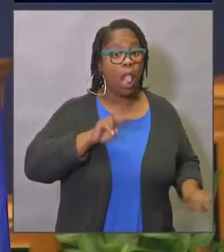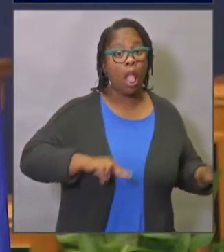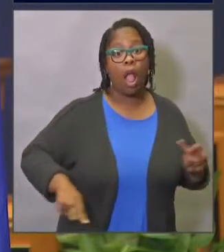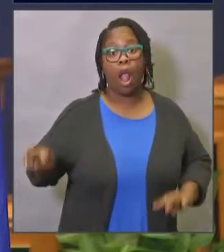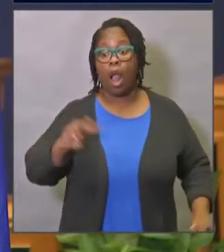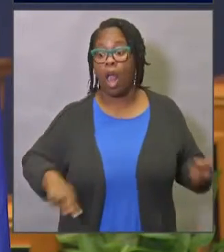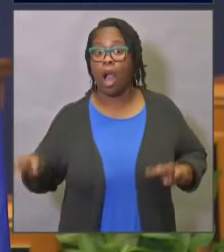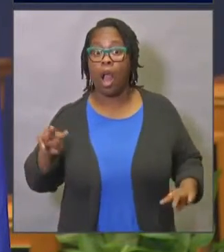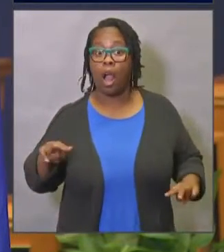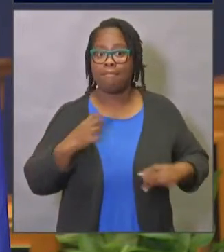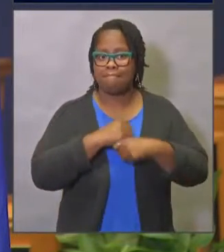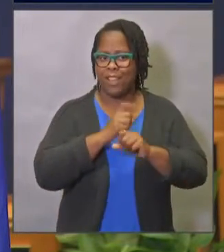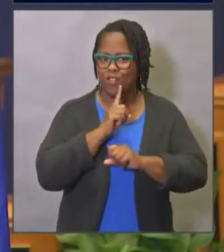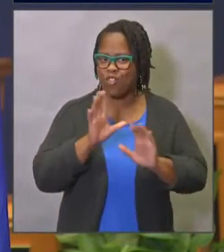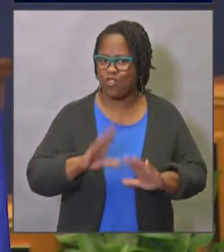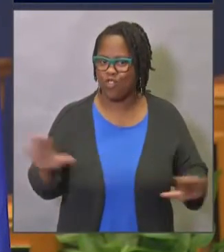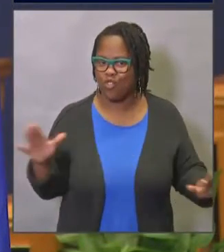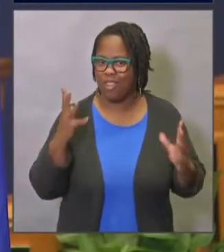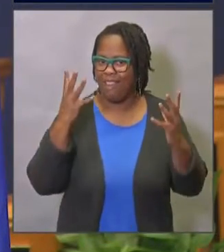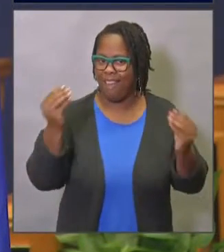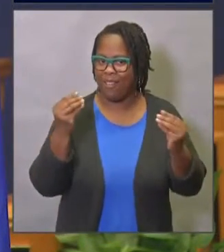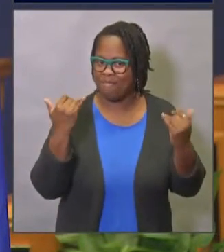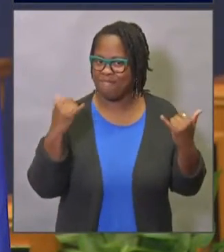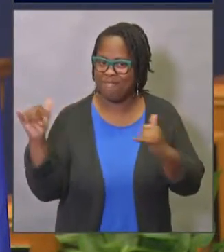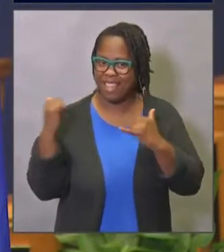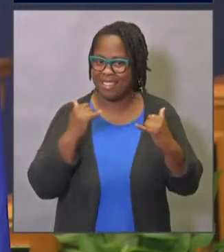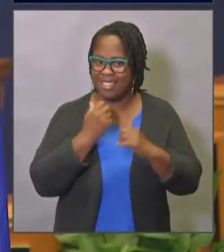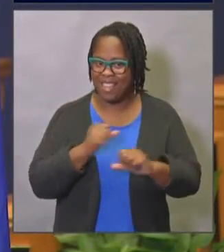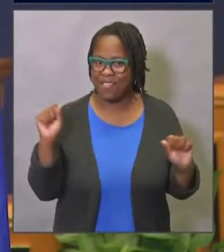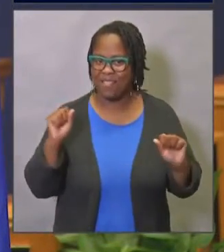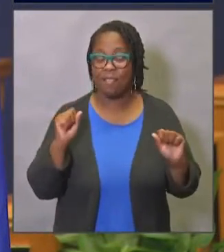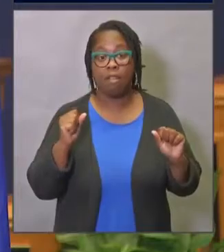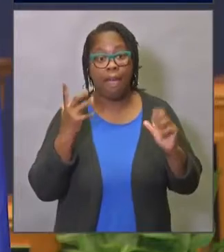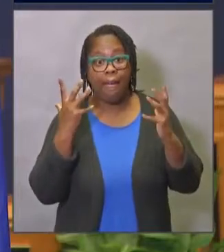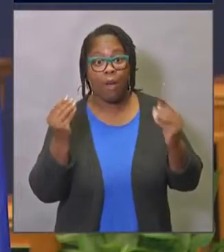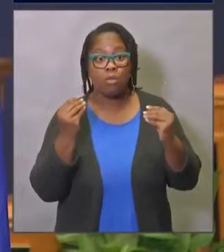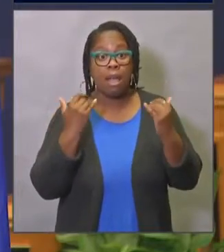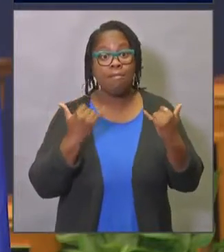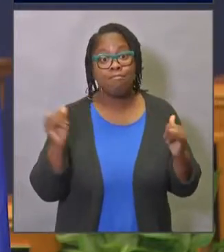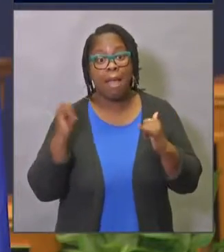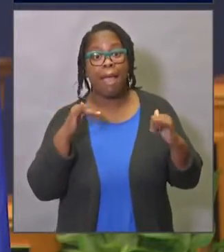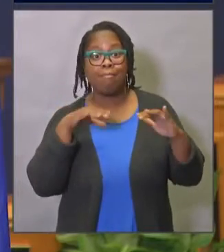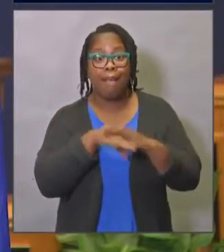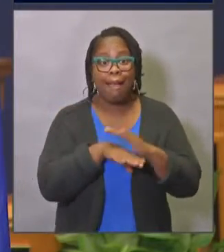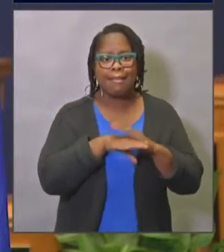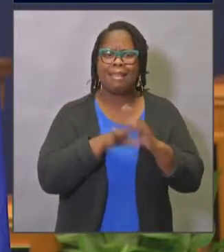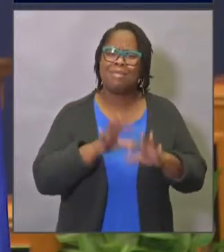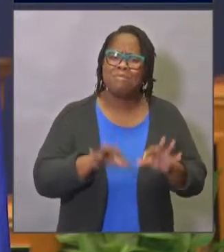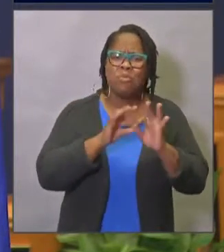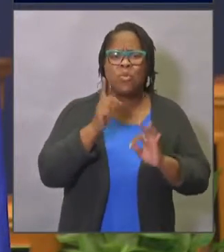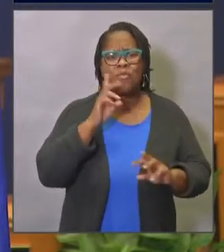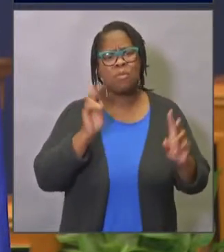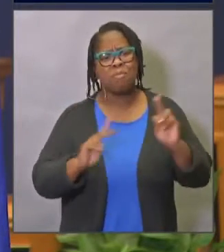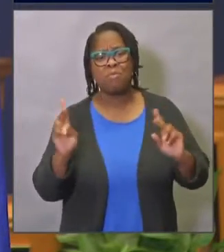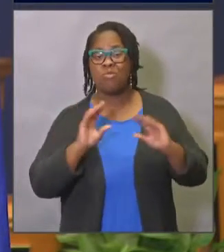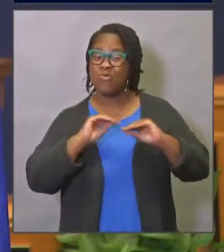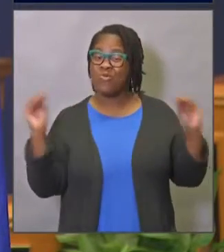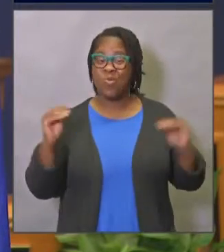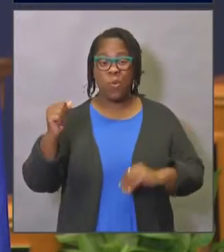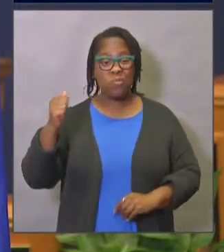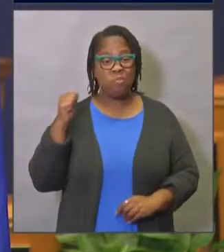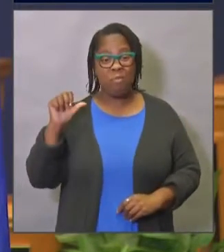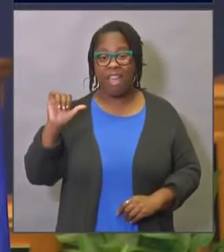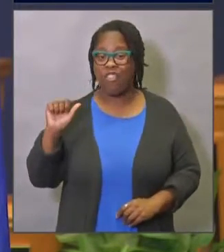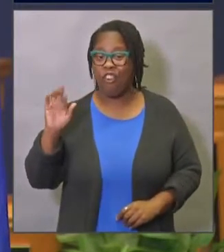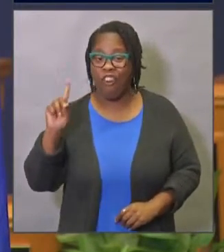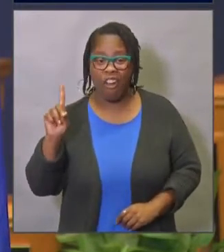safely outdoors. Access to playgrounds is critical for especially our residents who do not have backyards or open space. And I